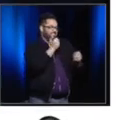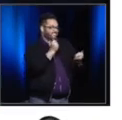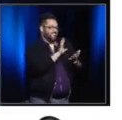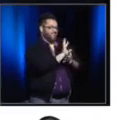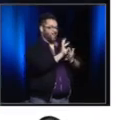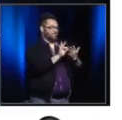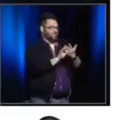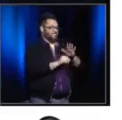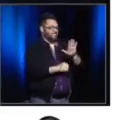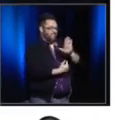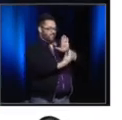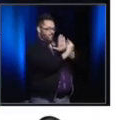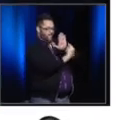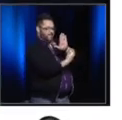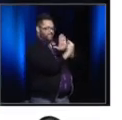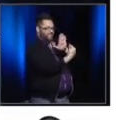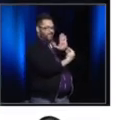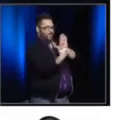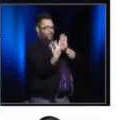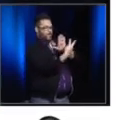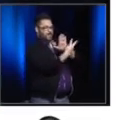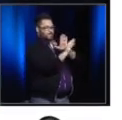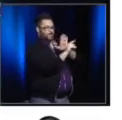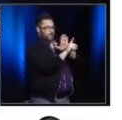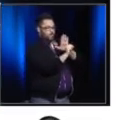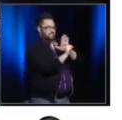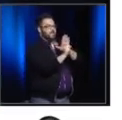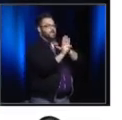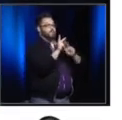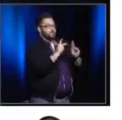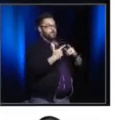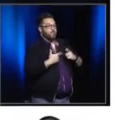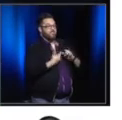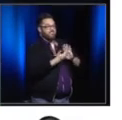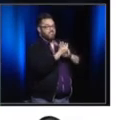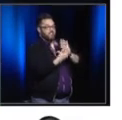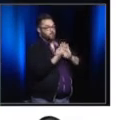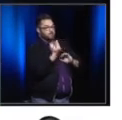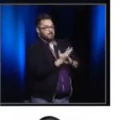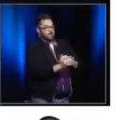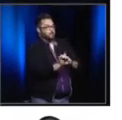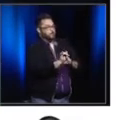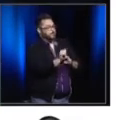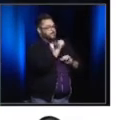Coast. People I know who live on the West Coast would agree with that, but for different reasons.